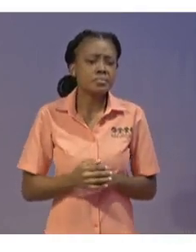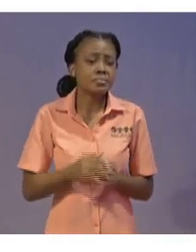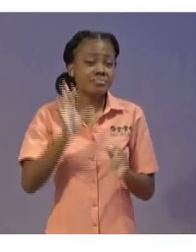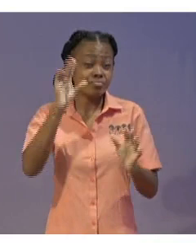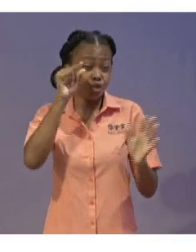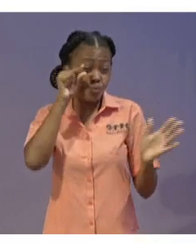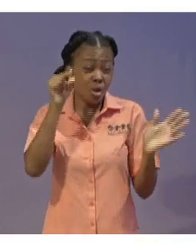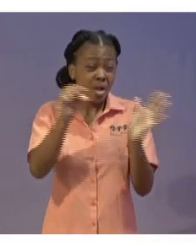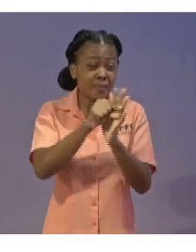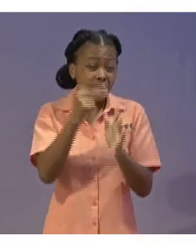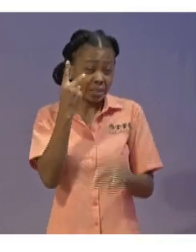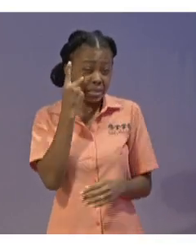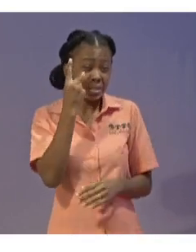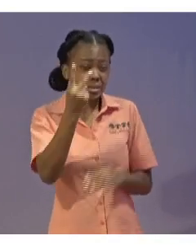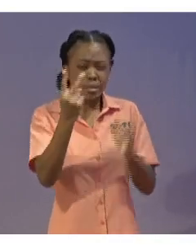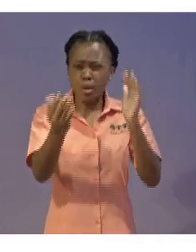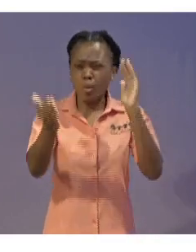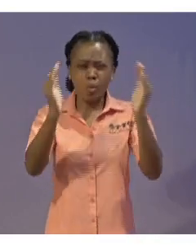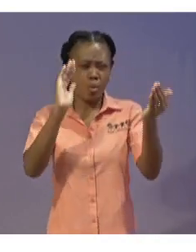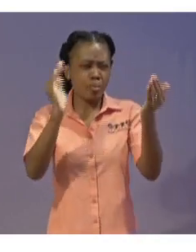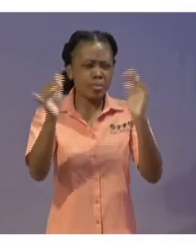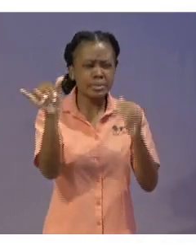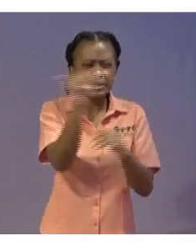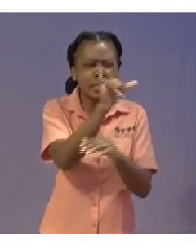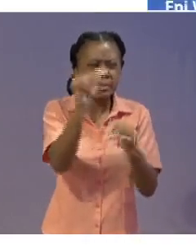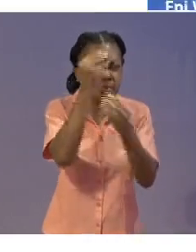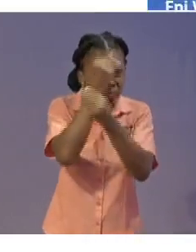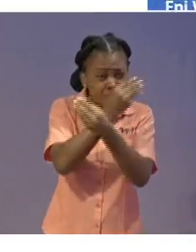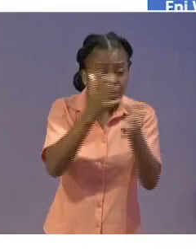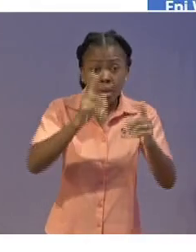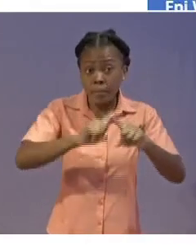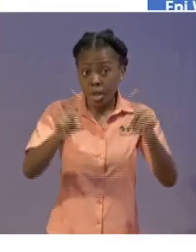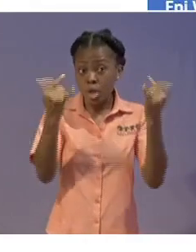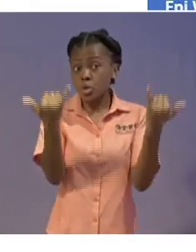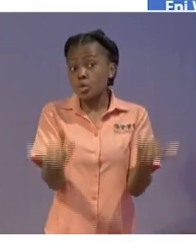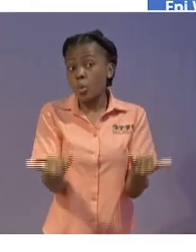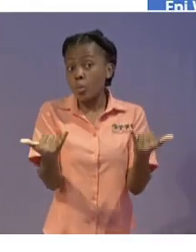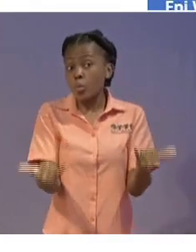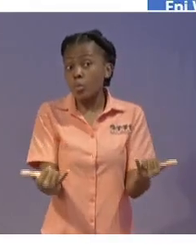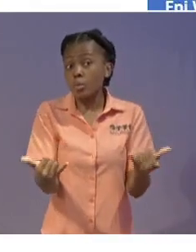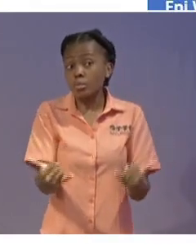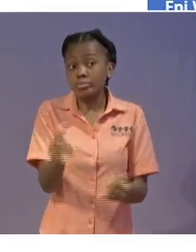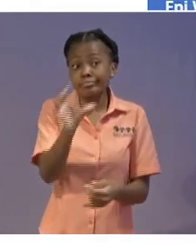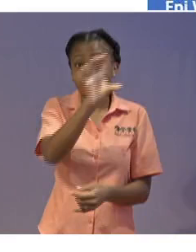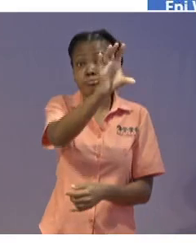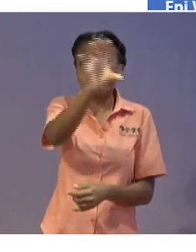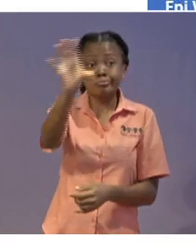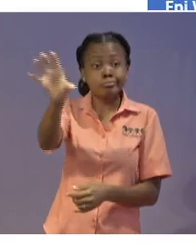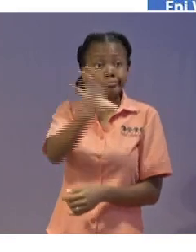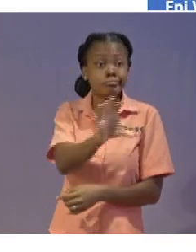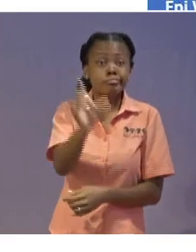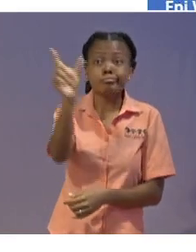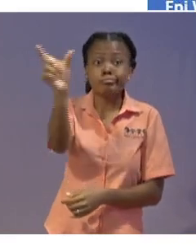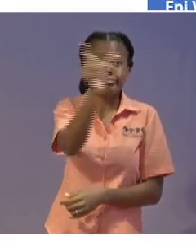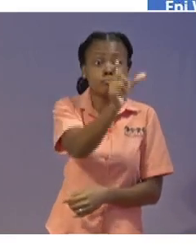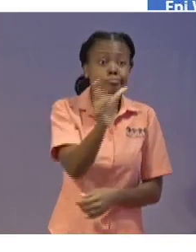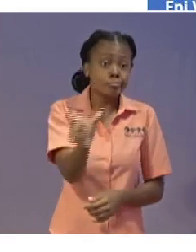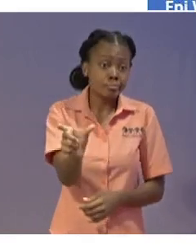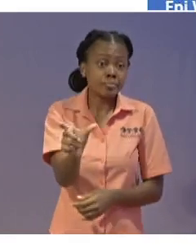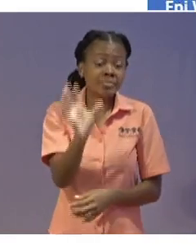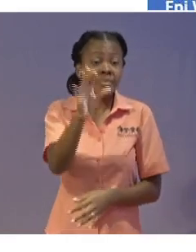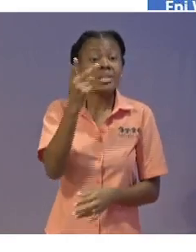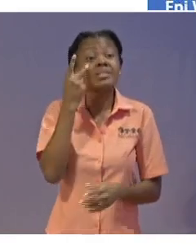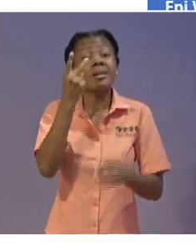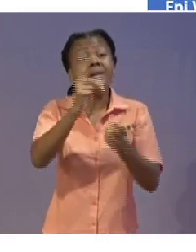data now at the on a tabular basis. That next slide really shows us the changes in percentage from one week